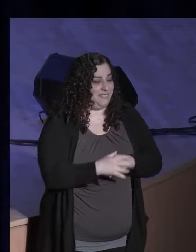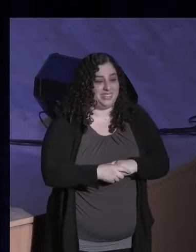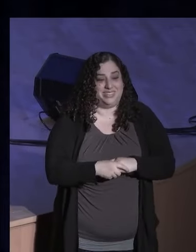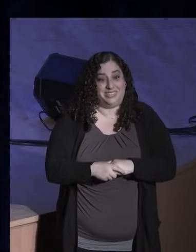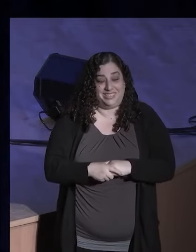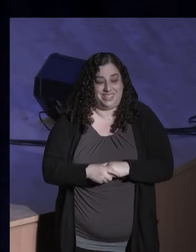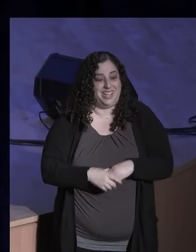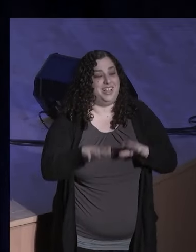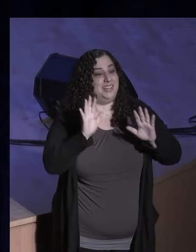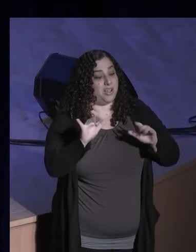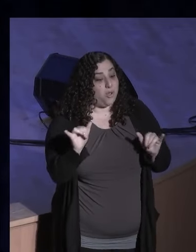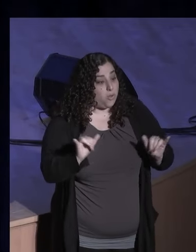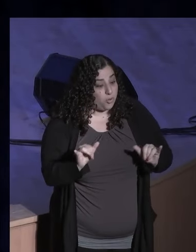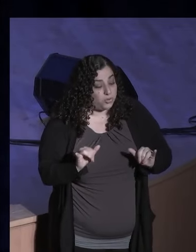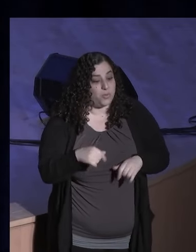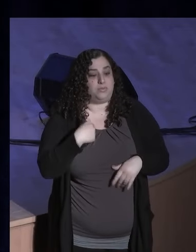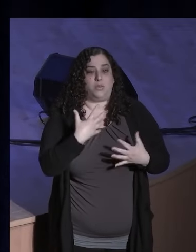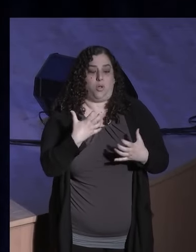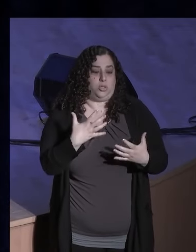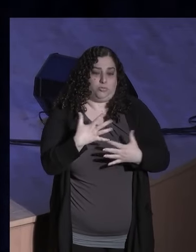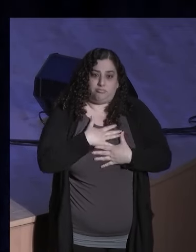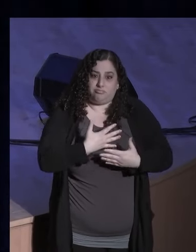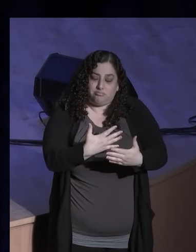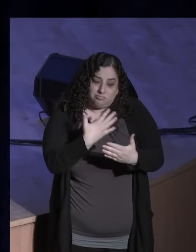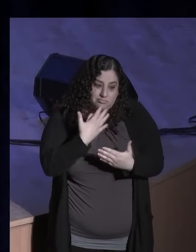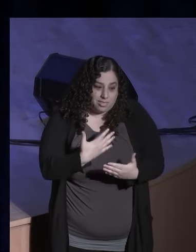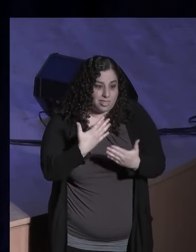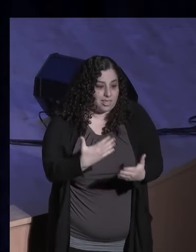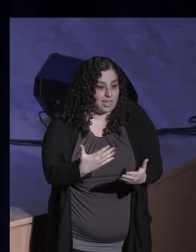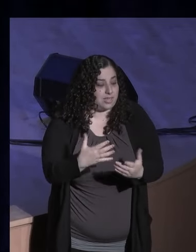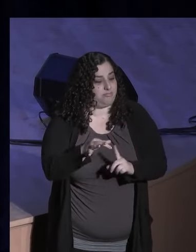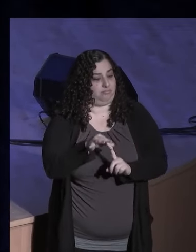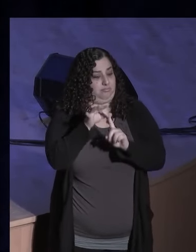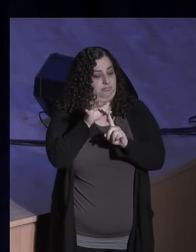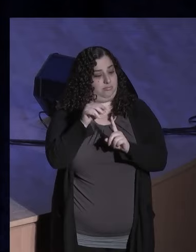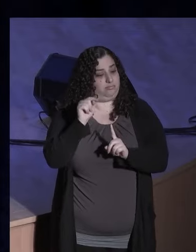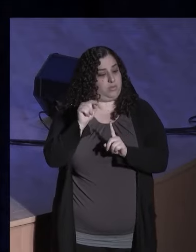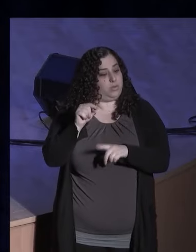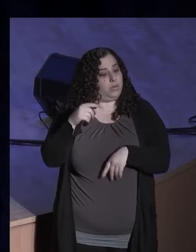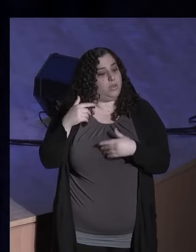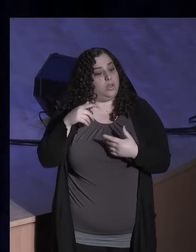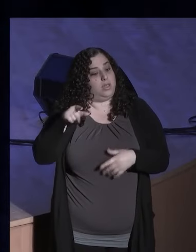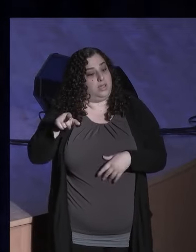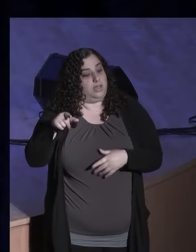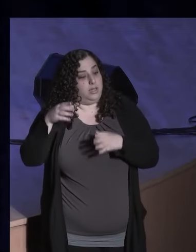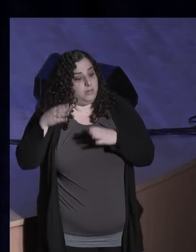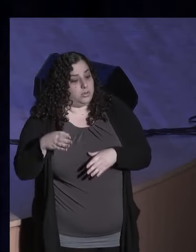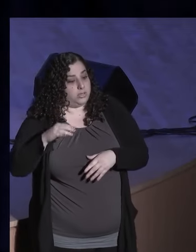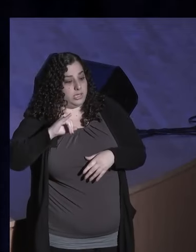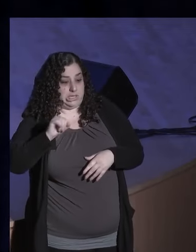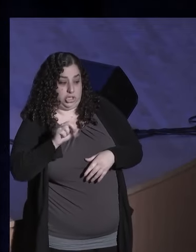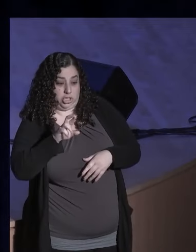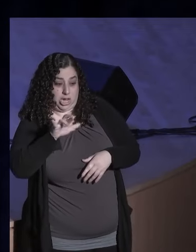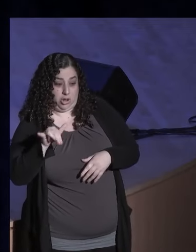Additionally, I'd like to give a heartfelt and special thank you to Mr. Jerry Brokan, who is here with us today.